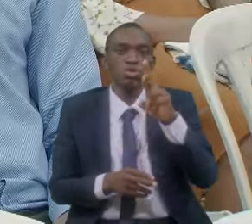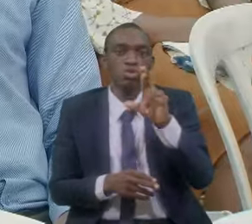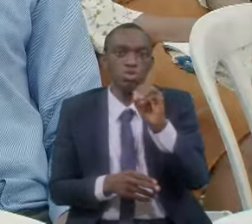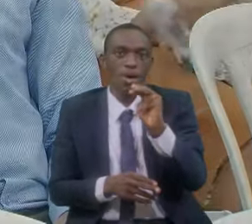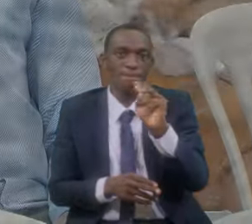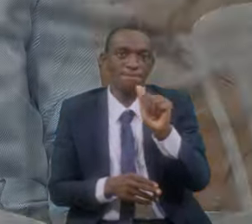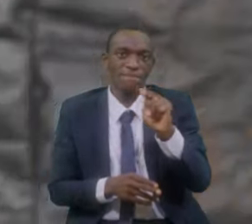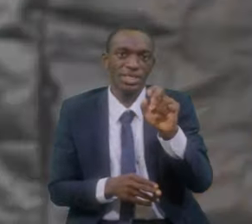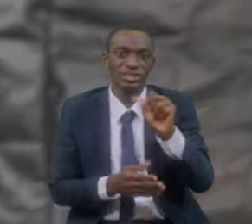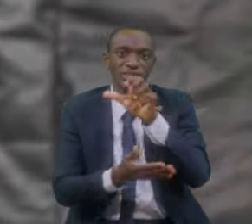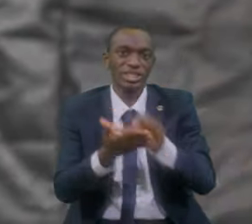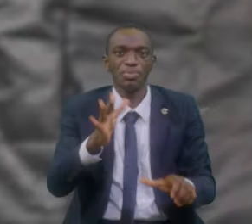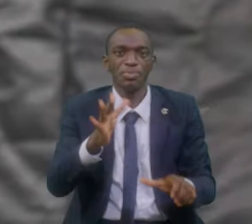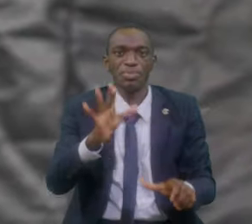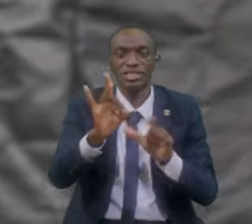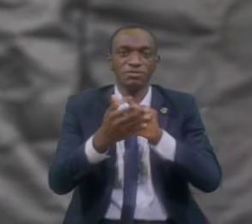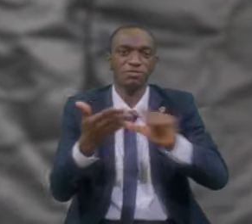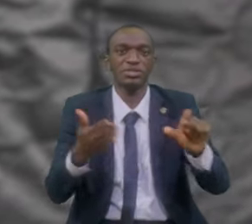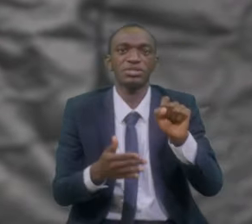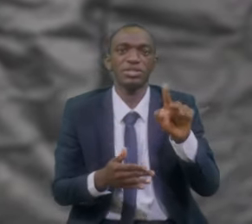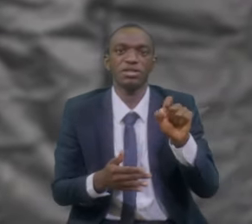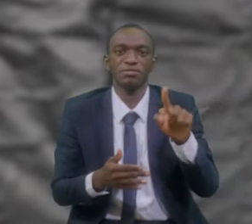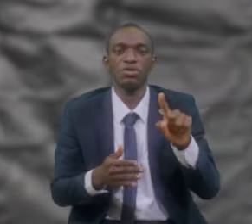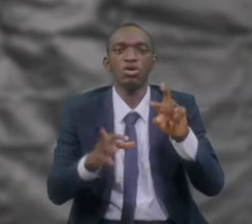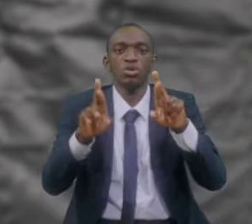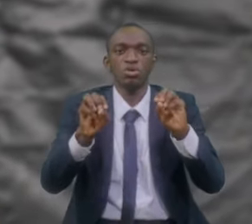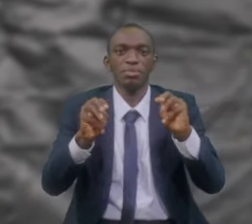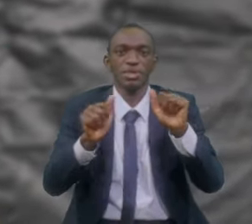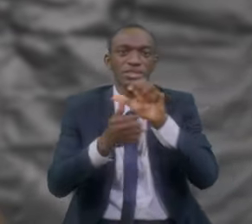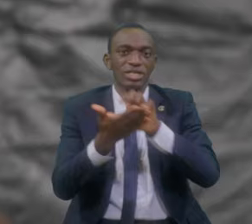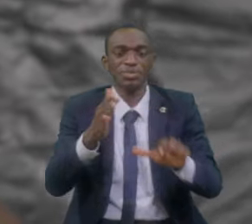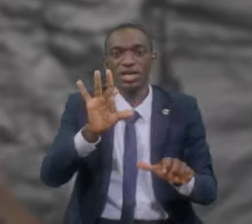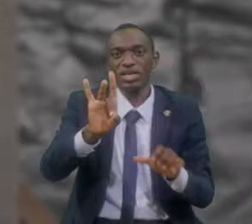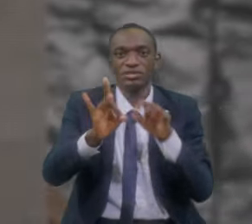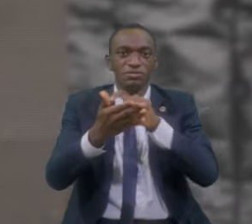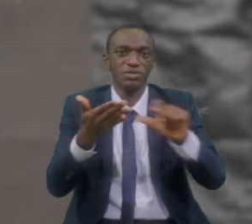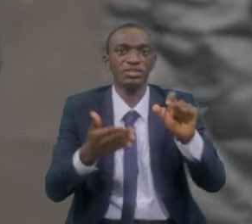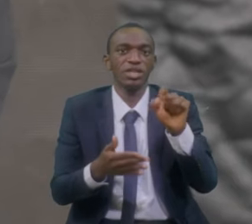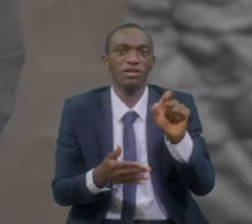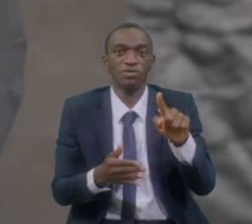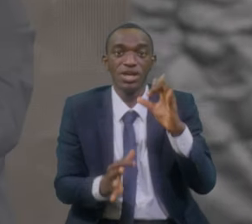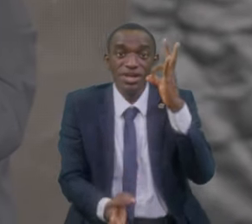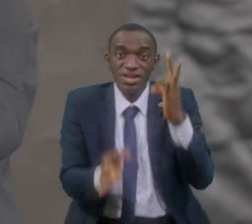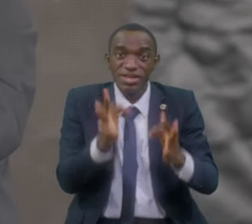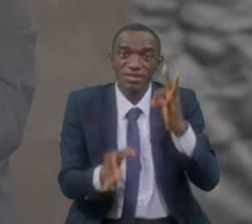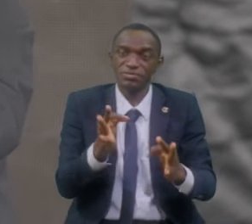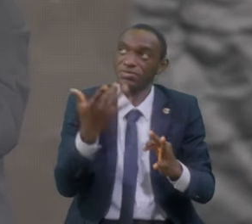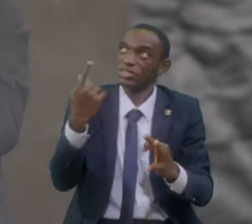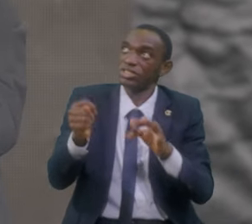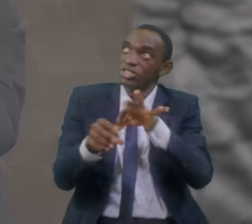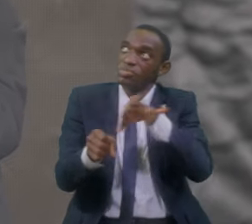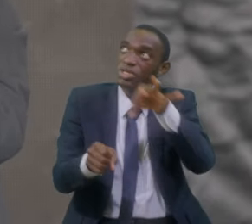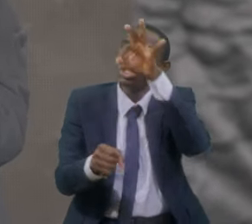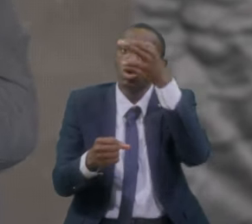look at verse 11 there. In verse 11, if the spirit of him that raised